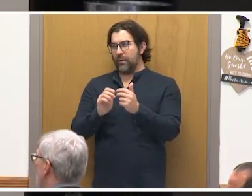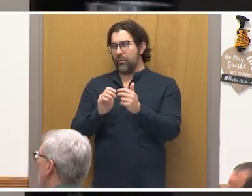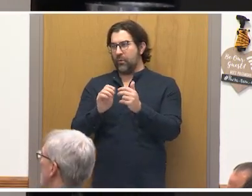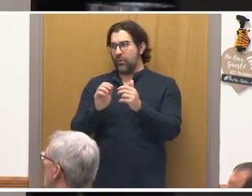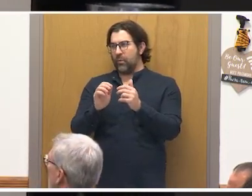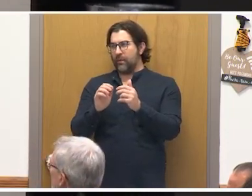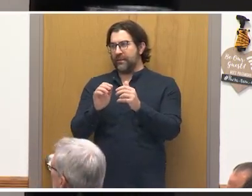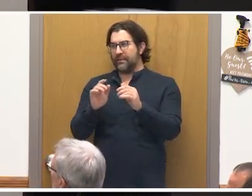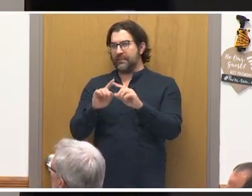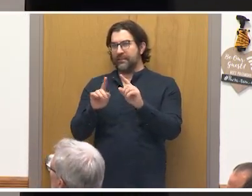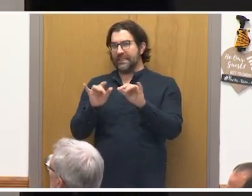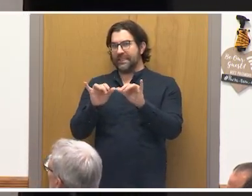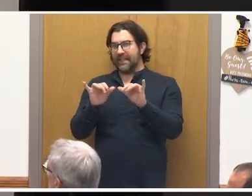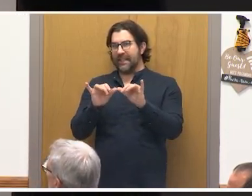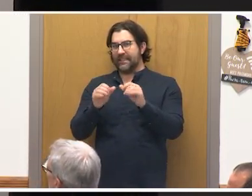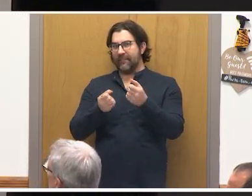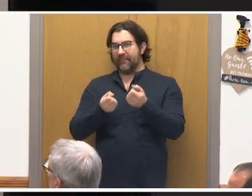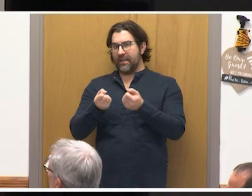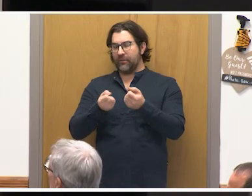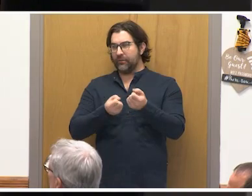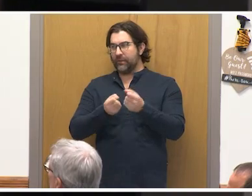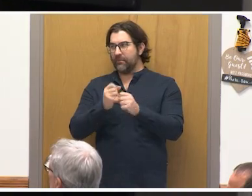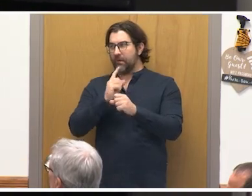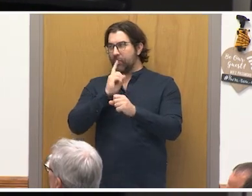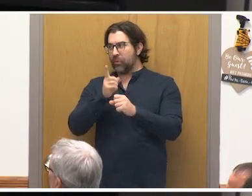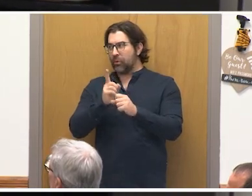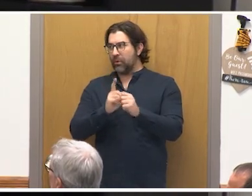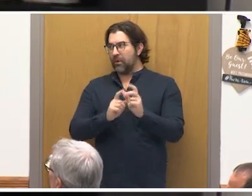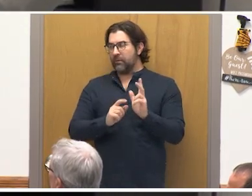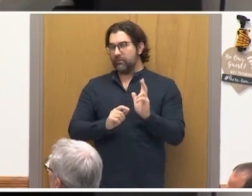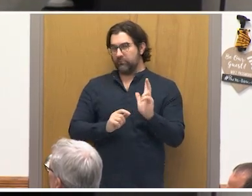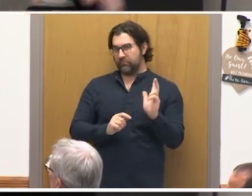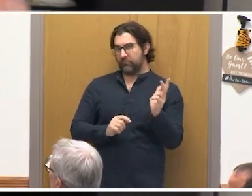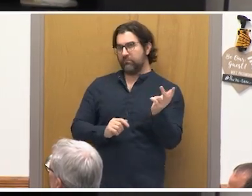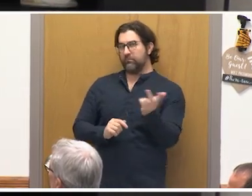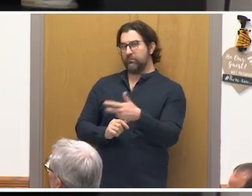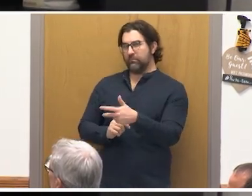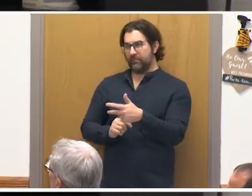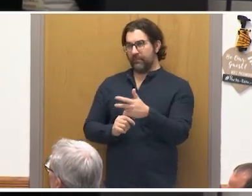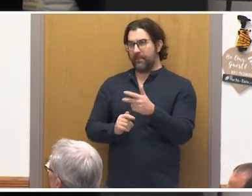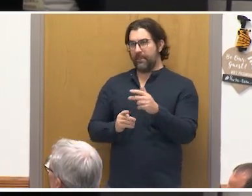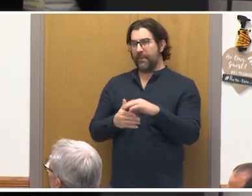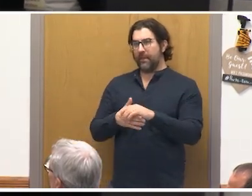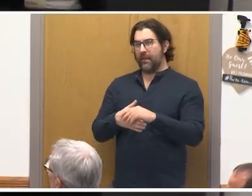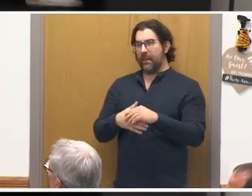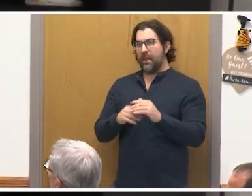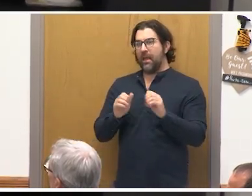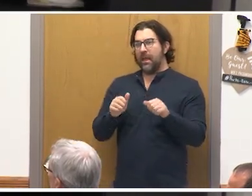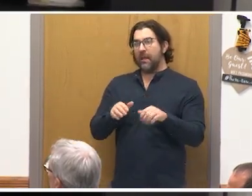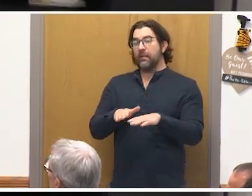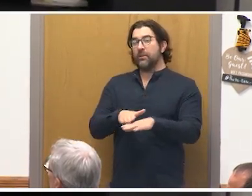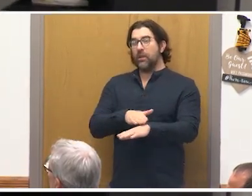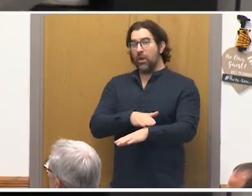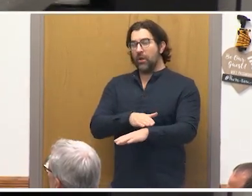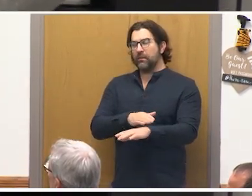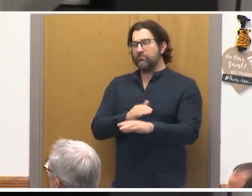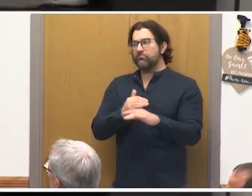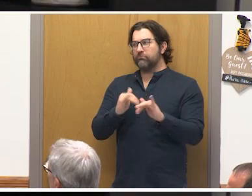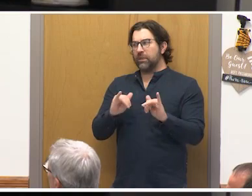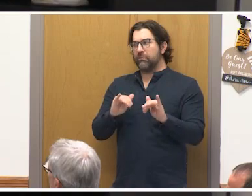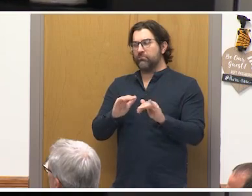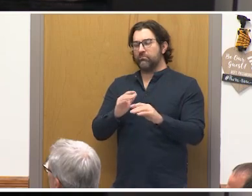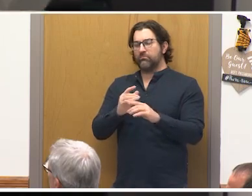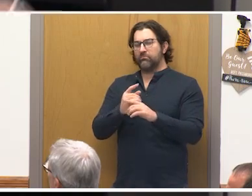different sized vehicles to make sure that they can make the turns. Albeit slowly, it still is a feasible